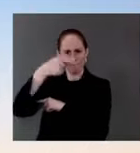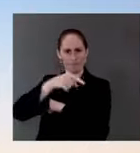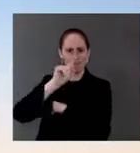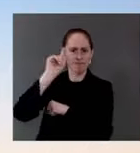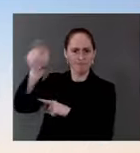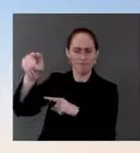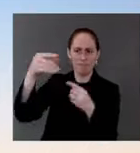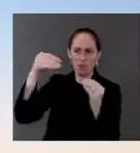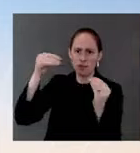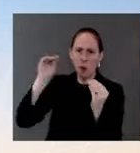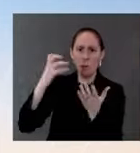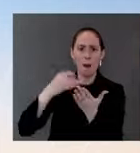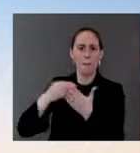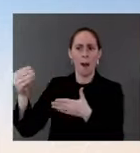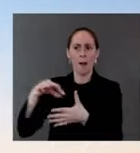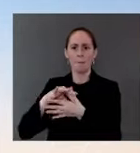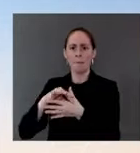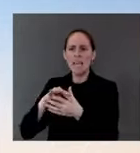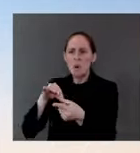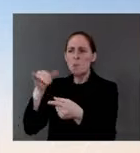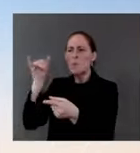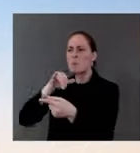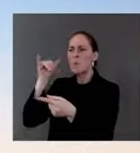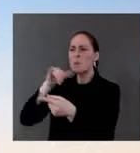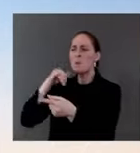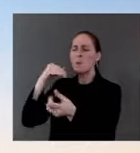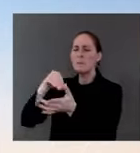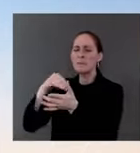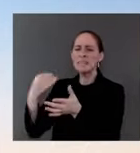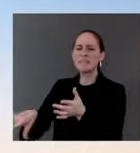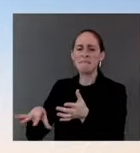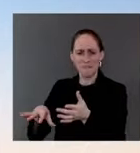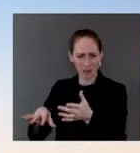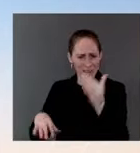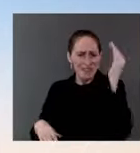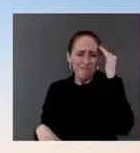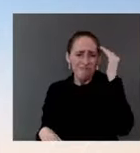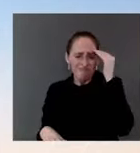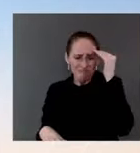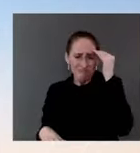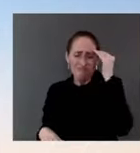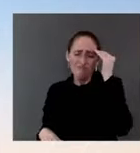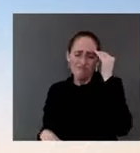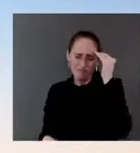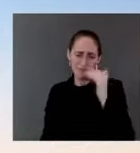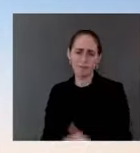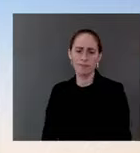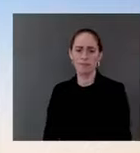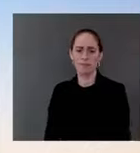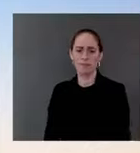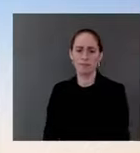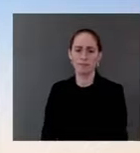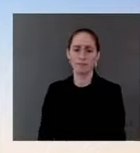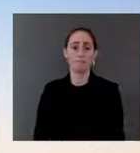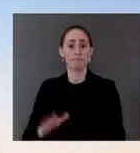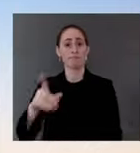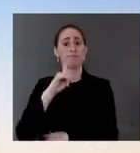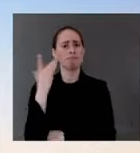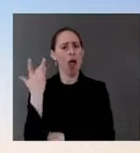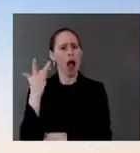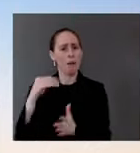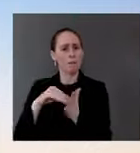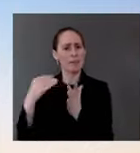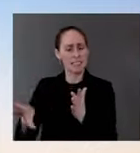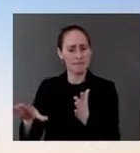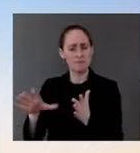to supply chain issues. A lot of that's related to the actions these conglomerates are taking to take advantage